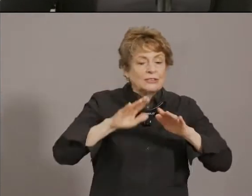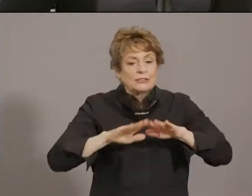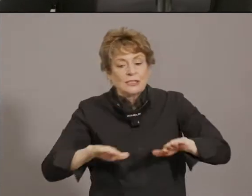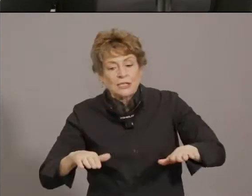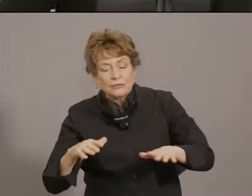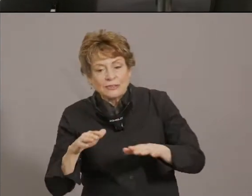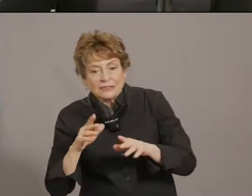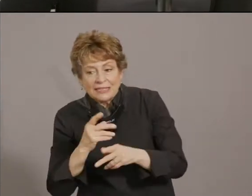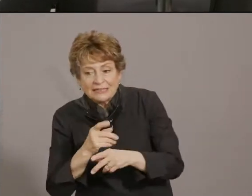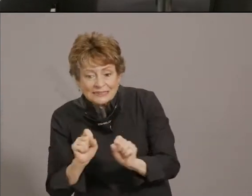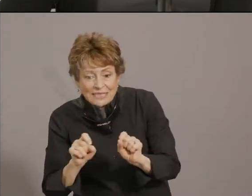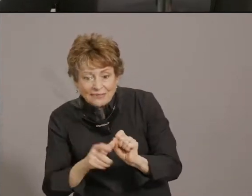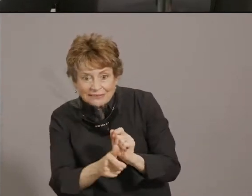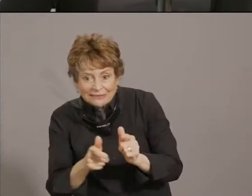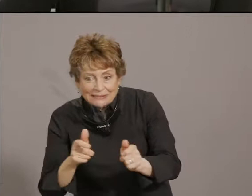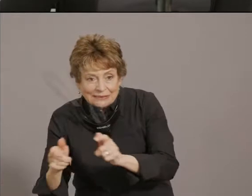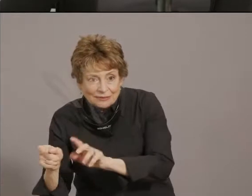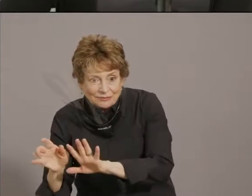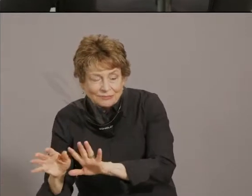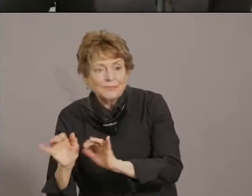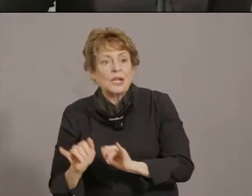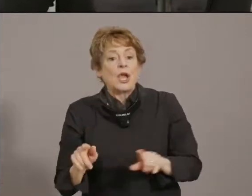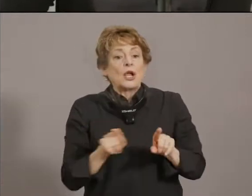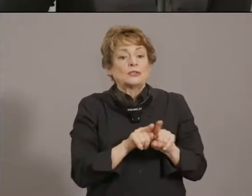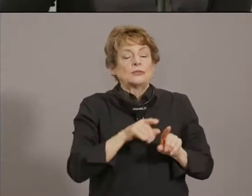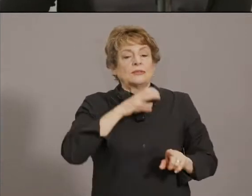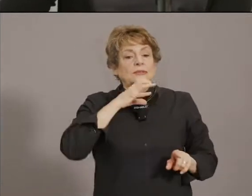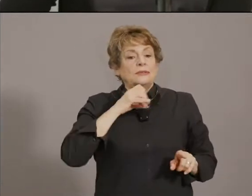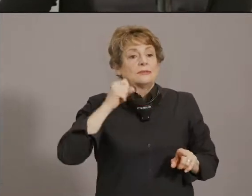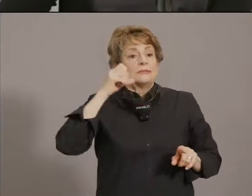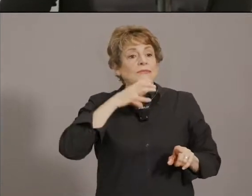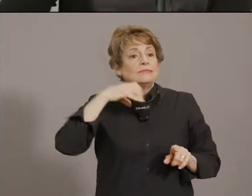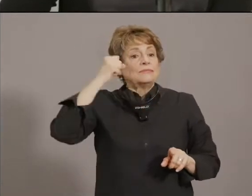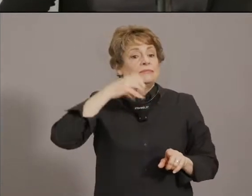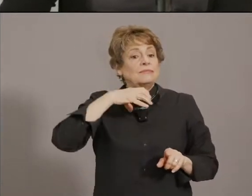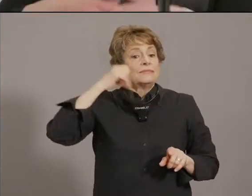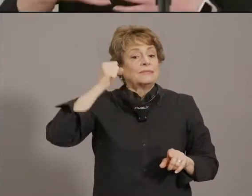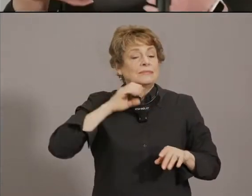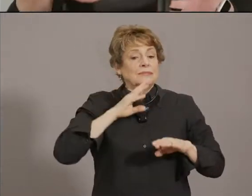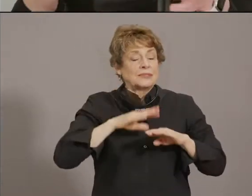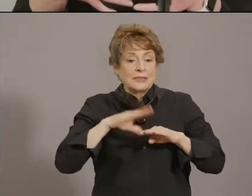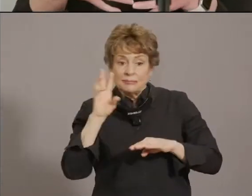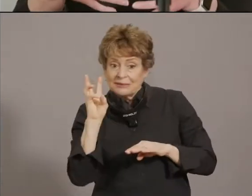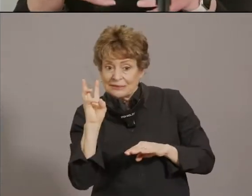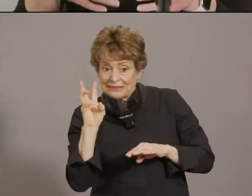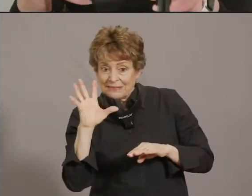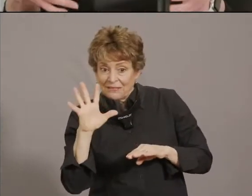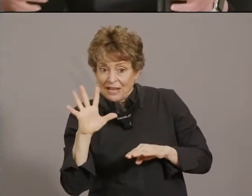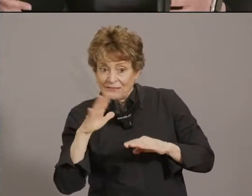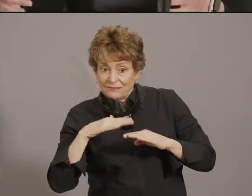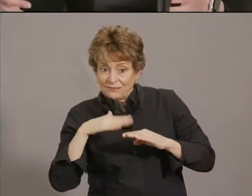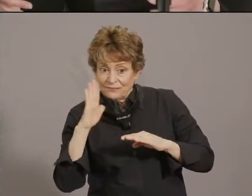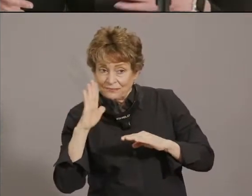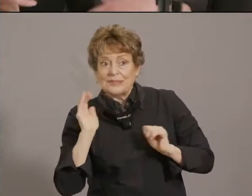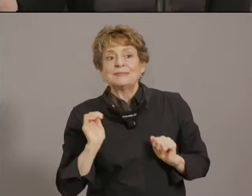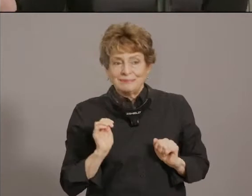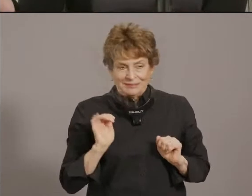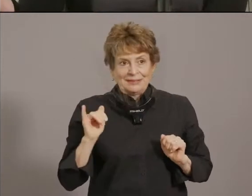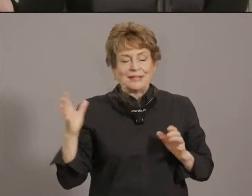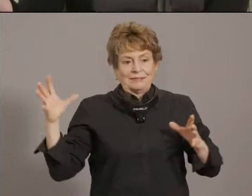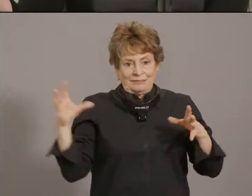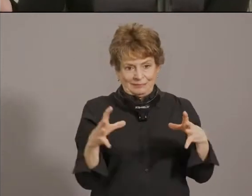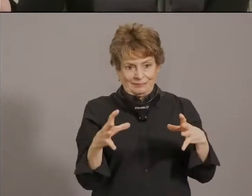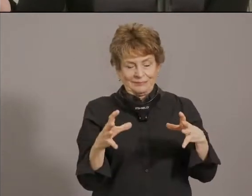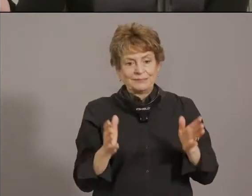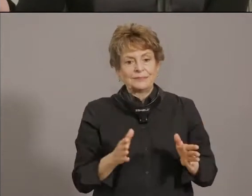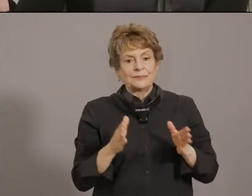then adults age 65 and older. As we move into, some of our counties are moving into the next phase. We